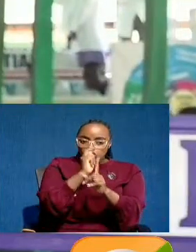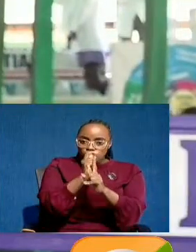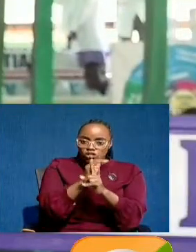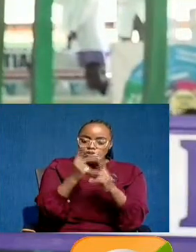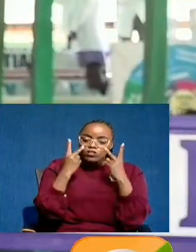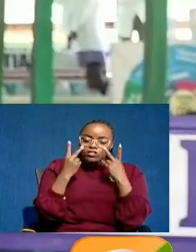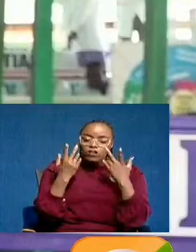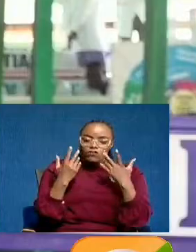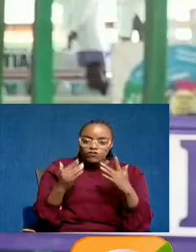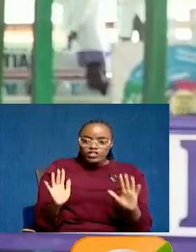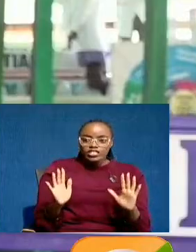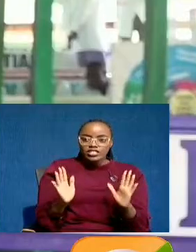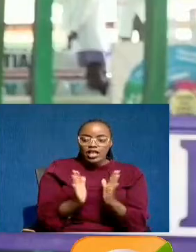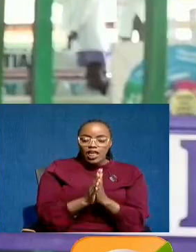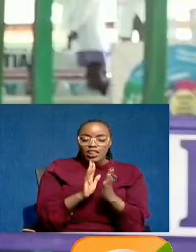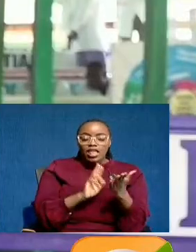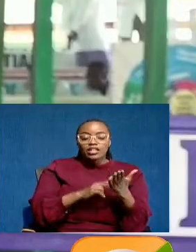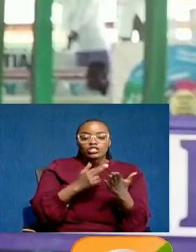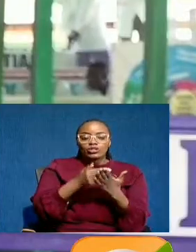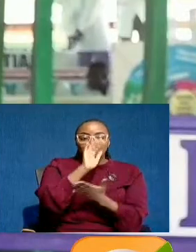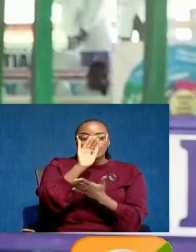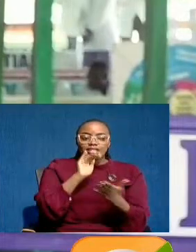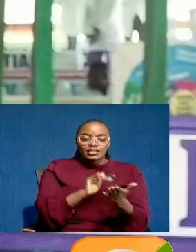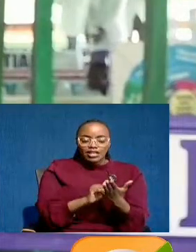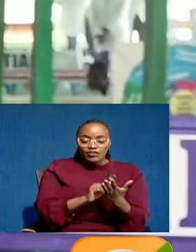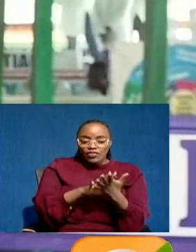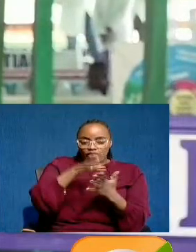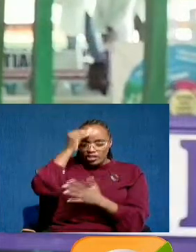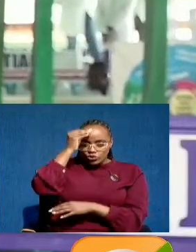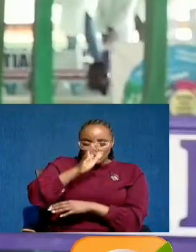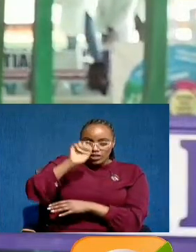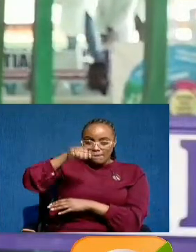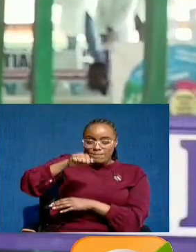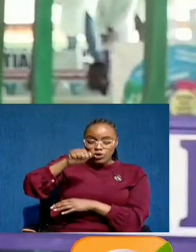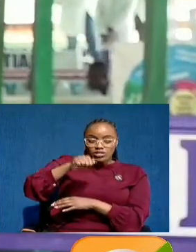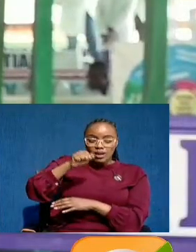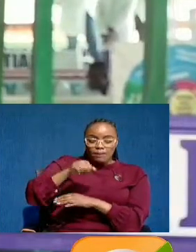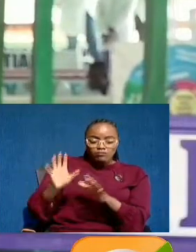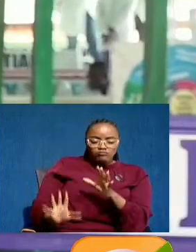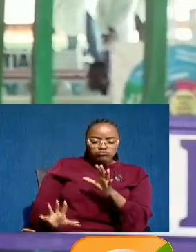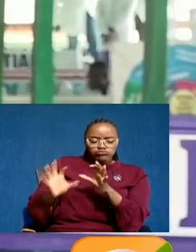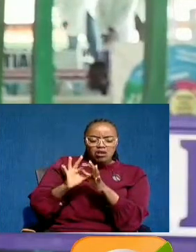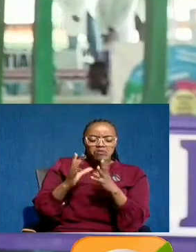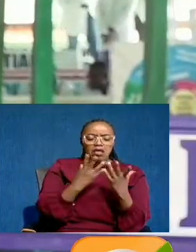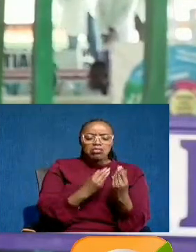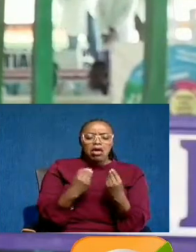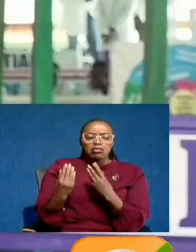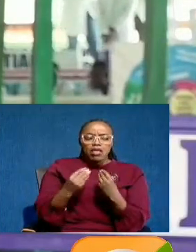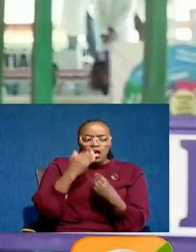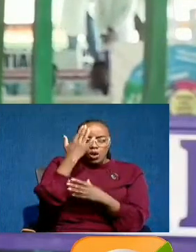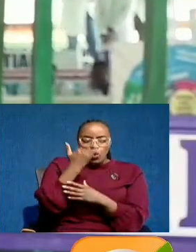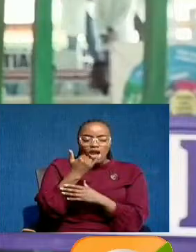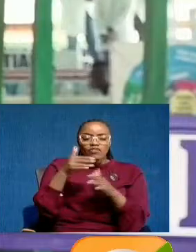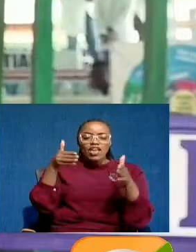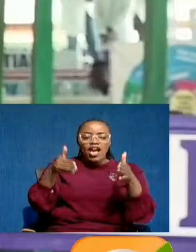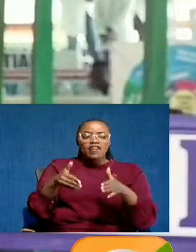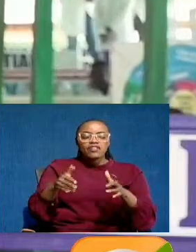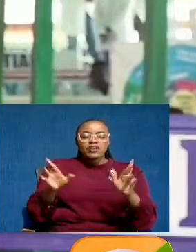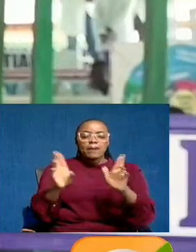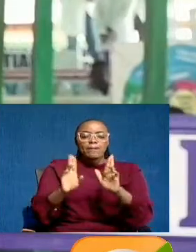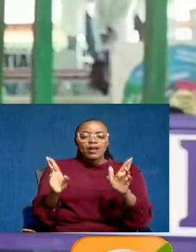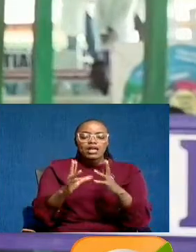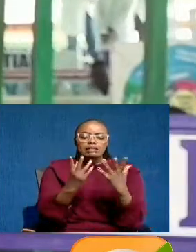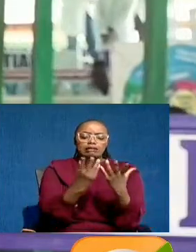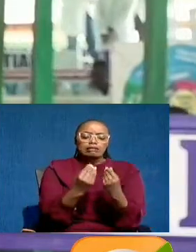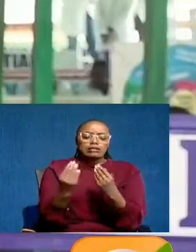in Gravity Resource Center, the learners can really connect with them very easily because they are locally available,